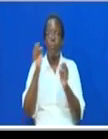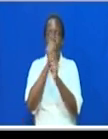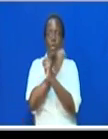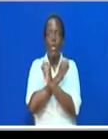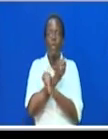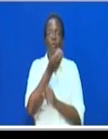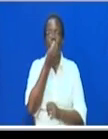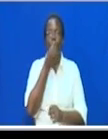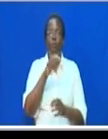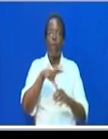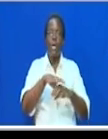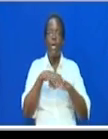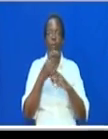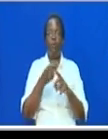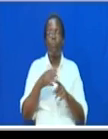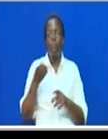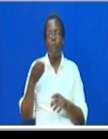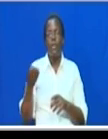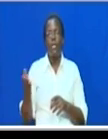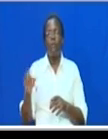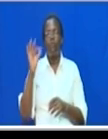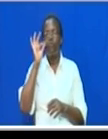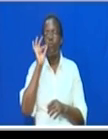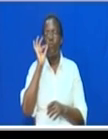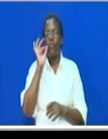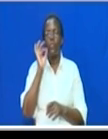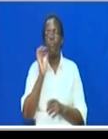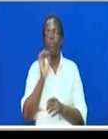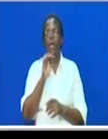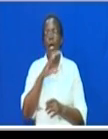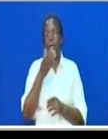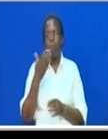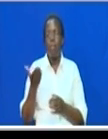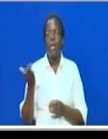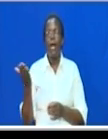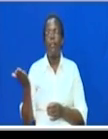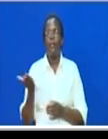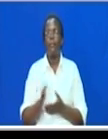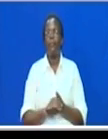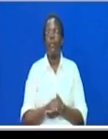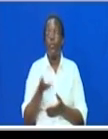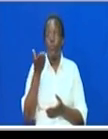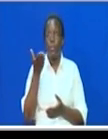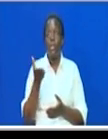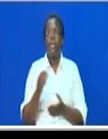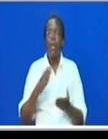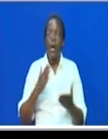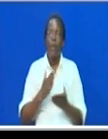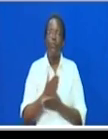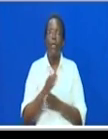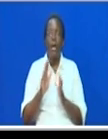them from vegetables, from fruits, and many others. So this actually